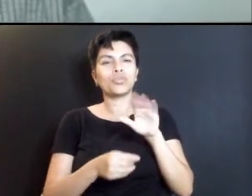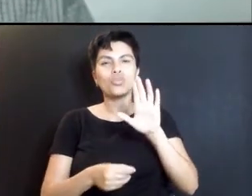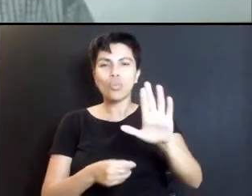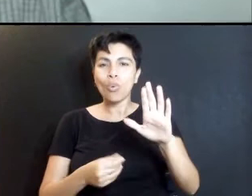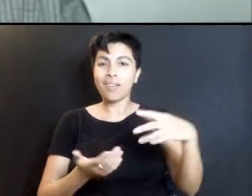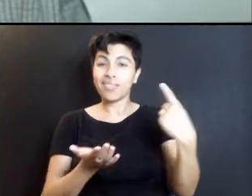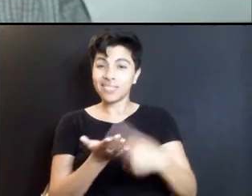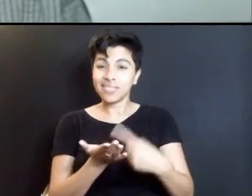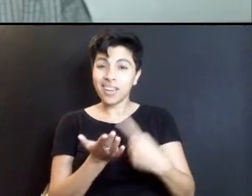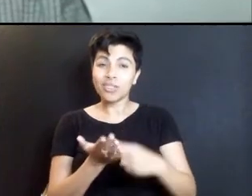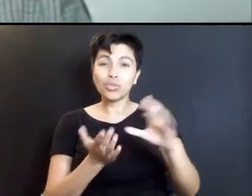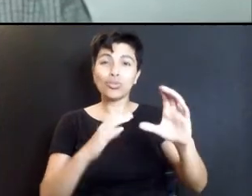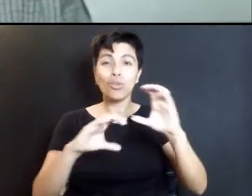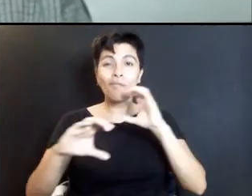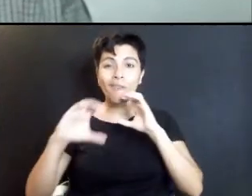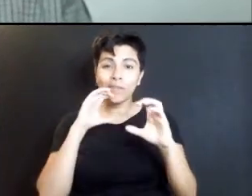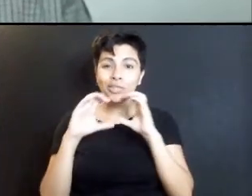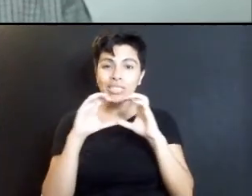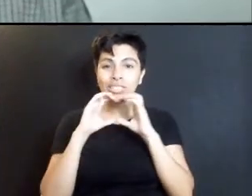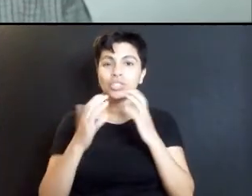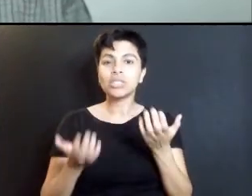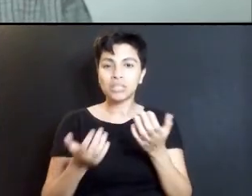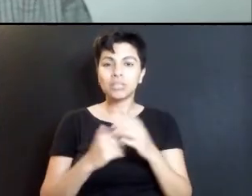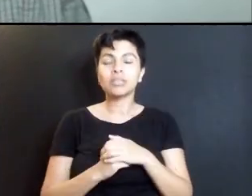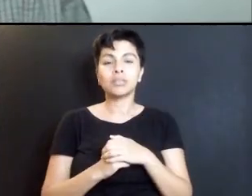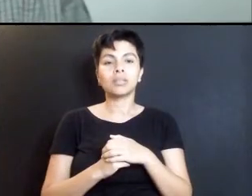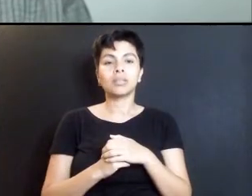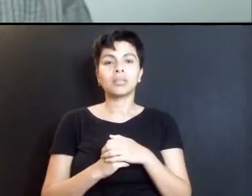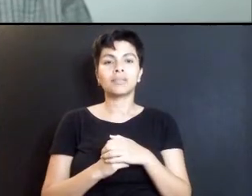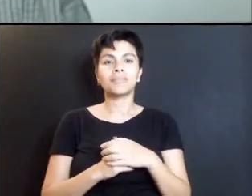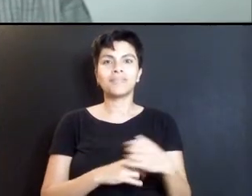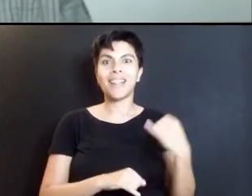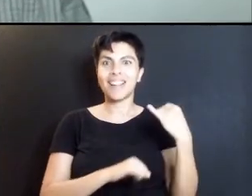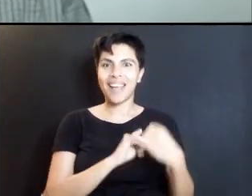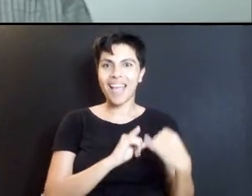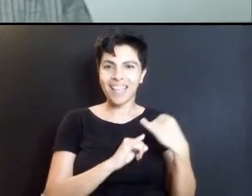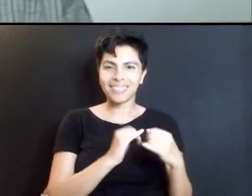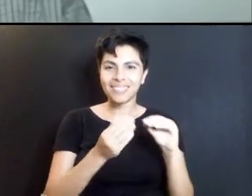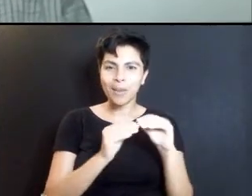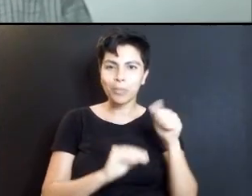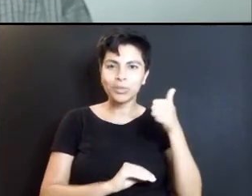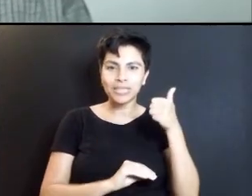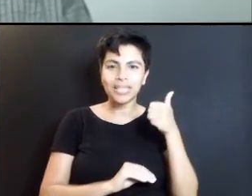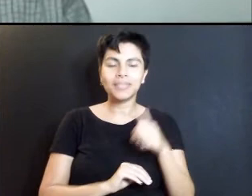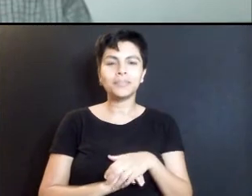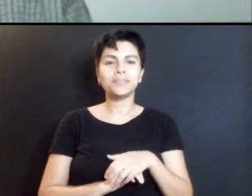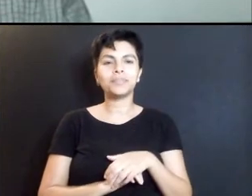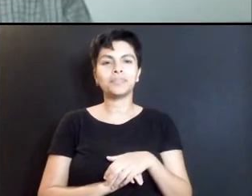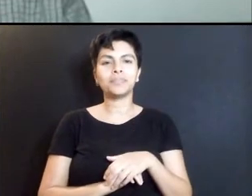your discussions and your conversation. Last, number 10,